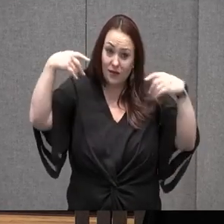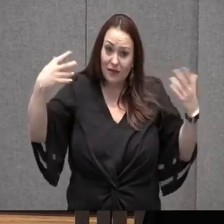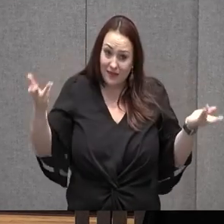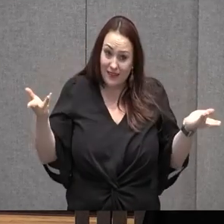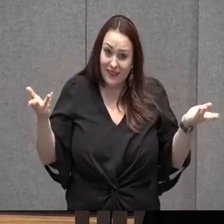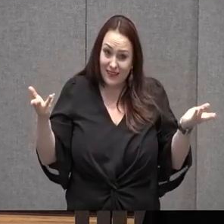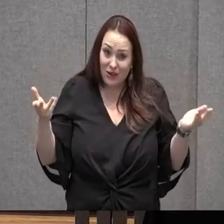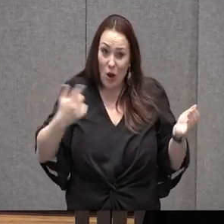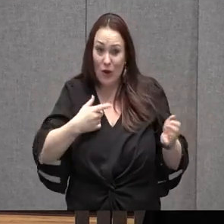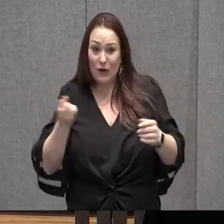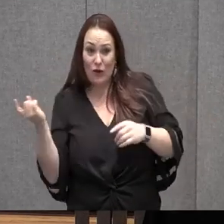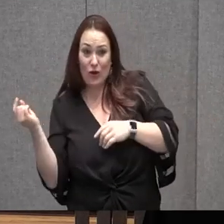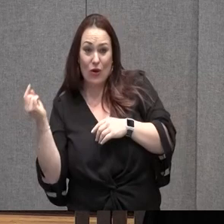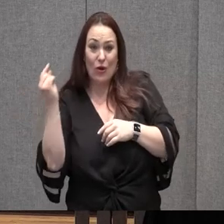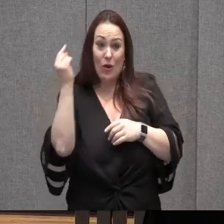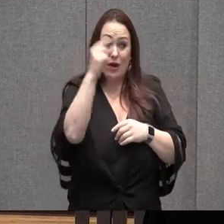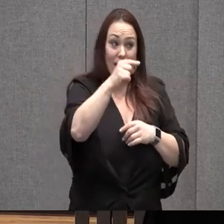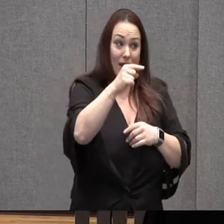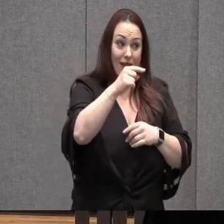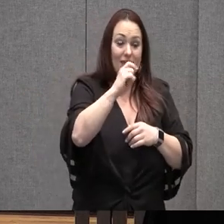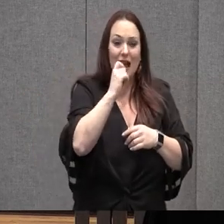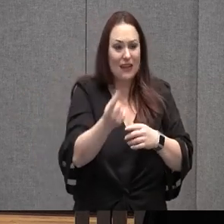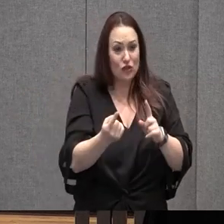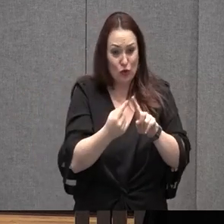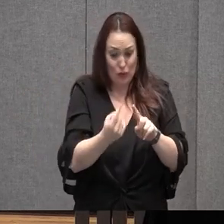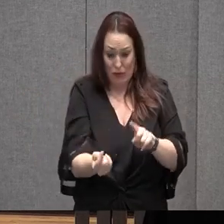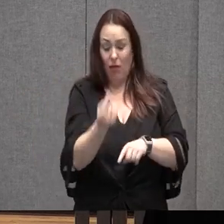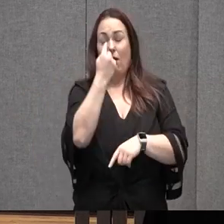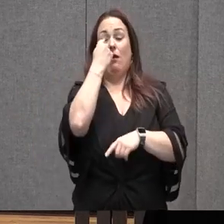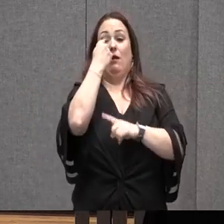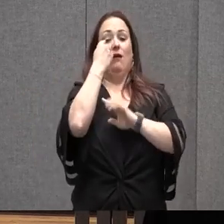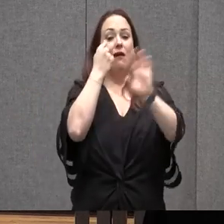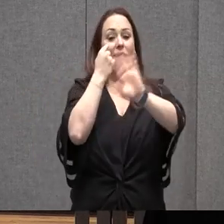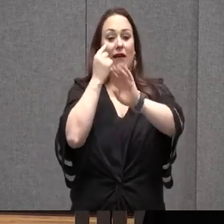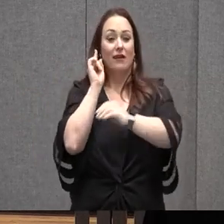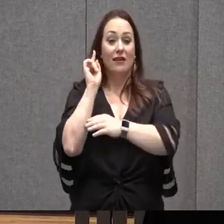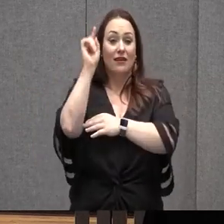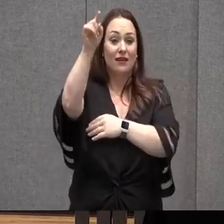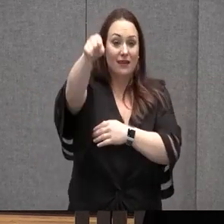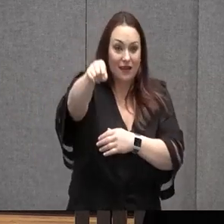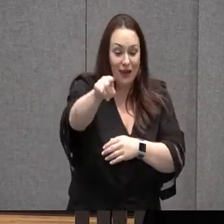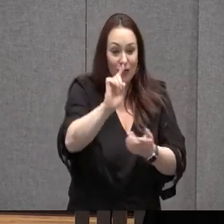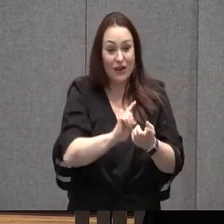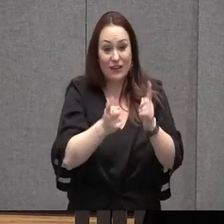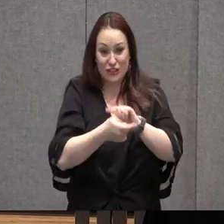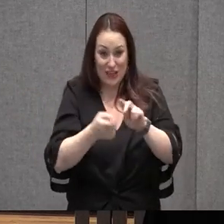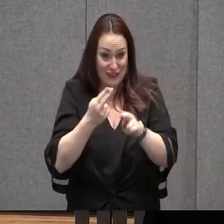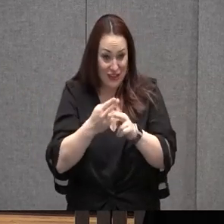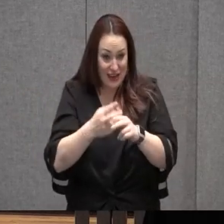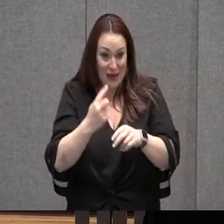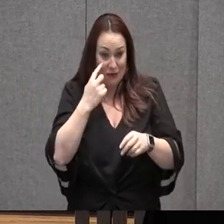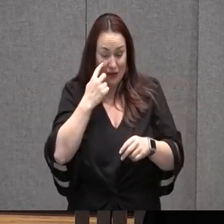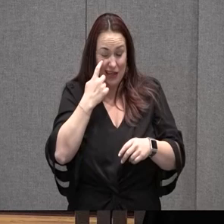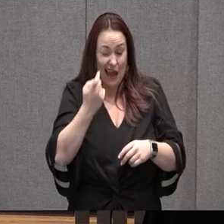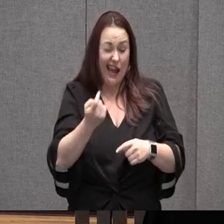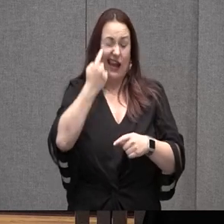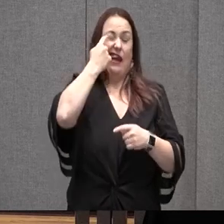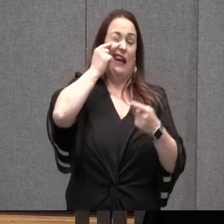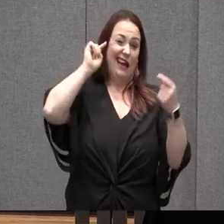are catapulted away. So I'm changing this one to the eye gouger.